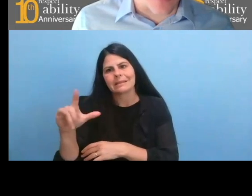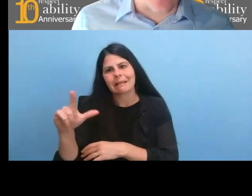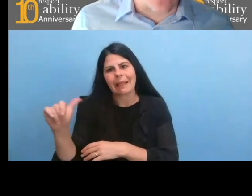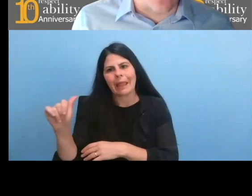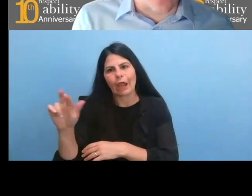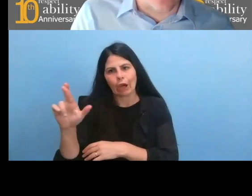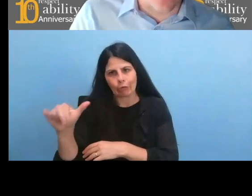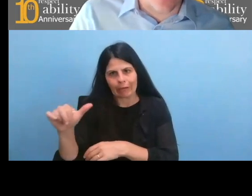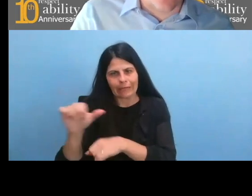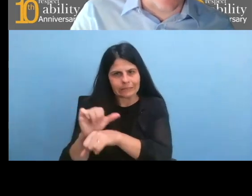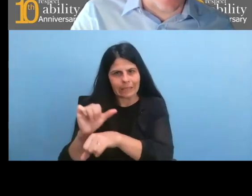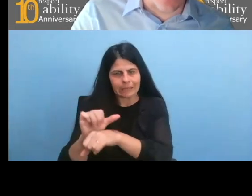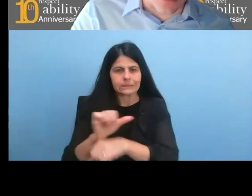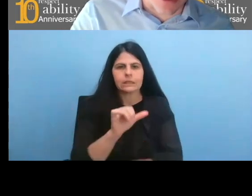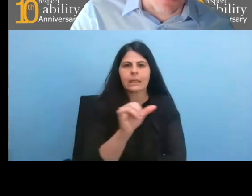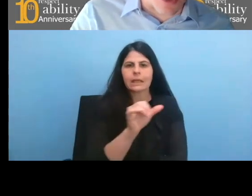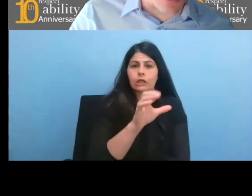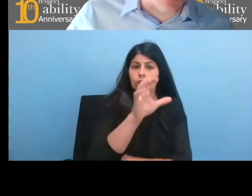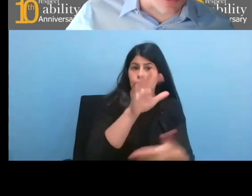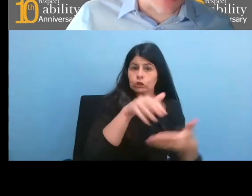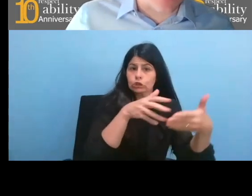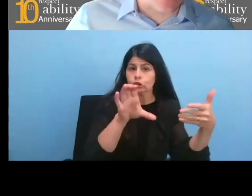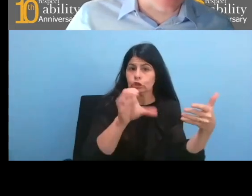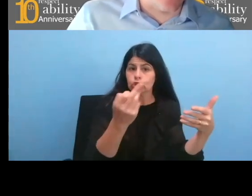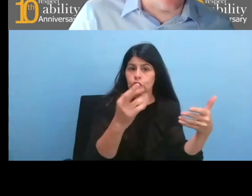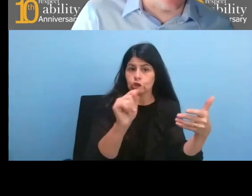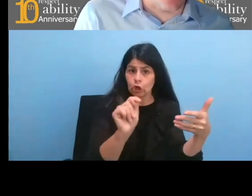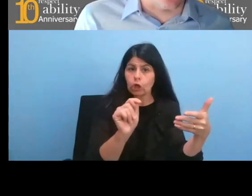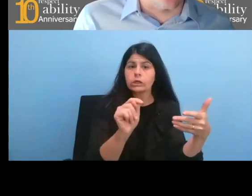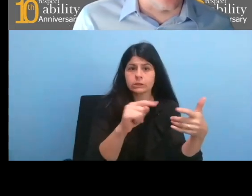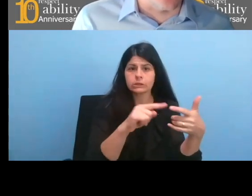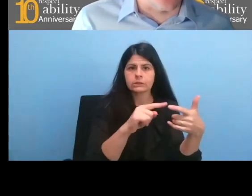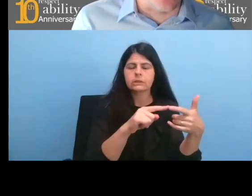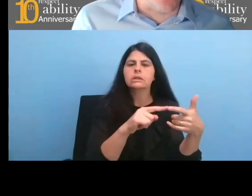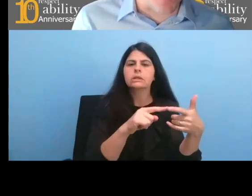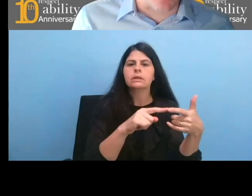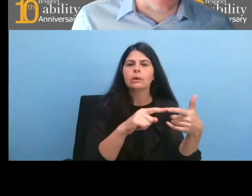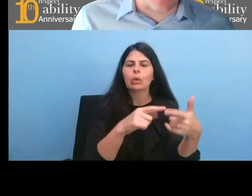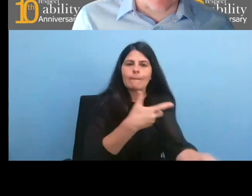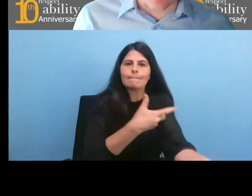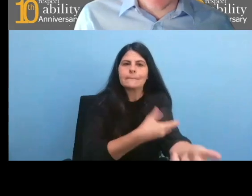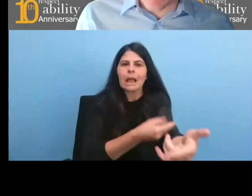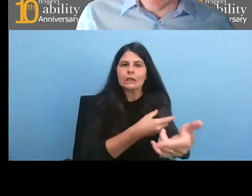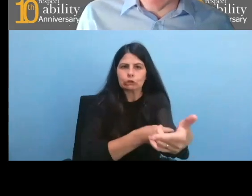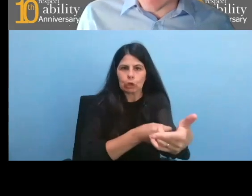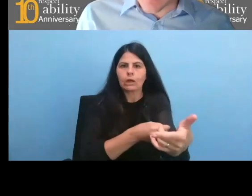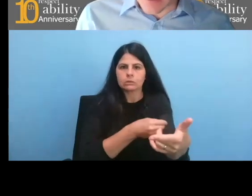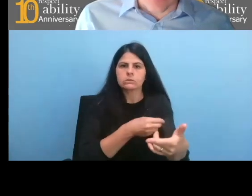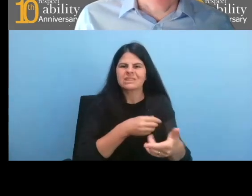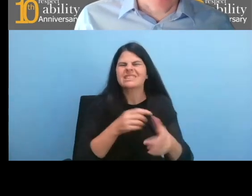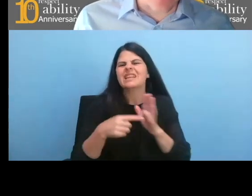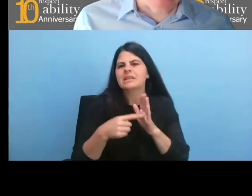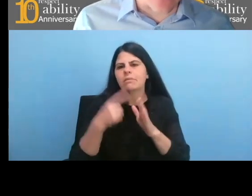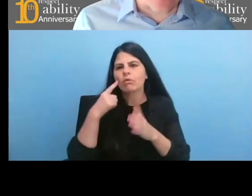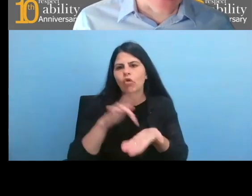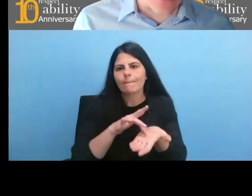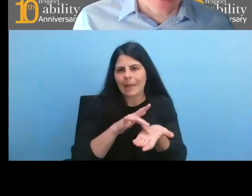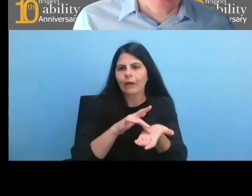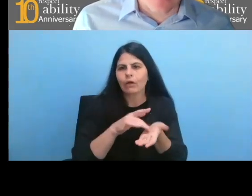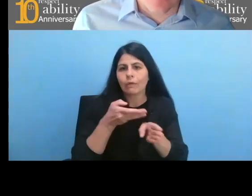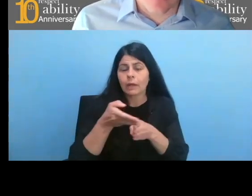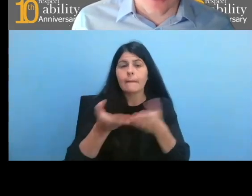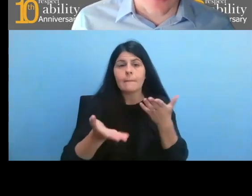the medical field. We mentioned blood draws as an example in the medical field. You might be an incredibly